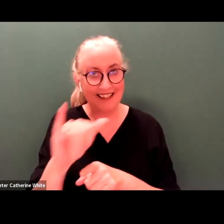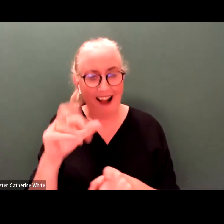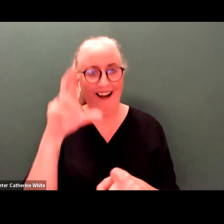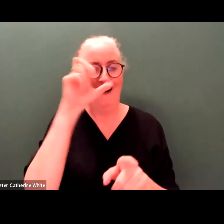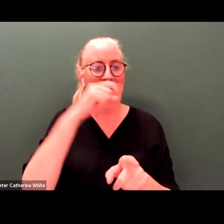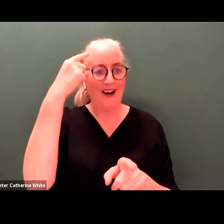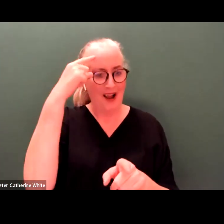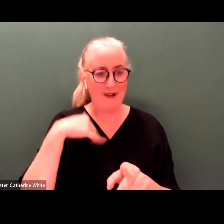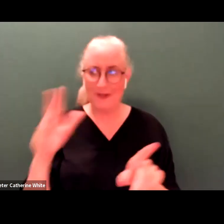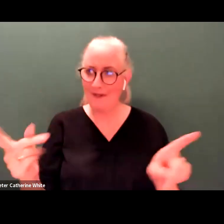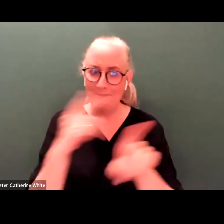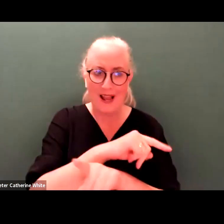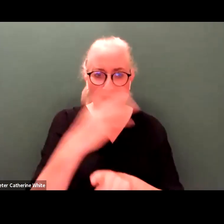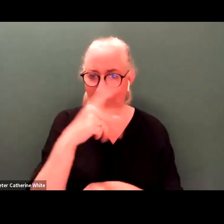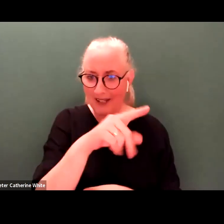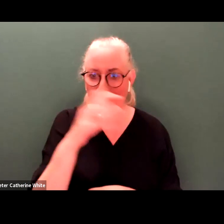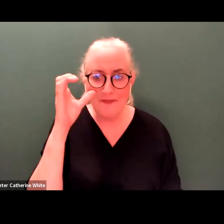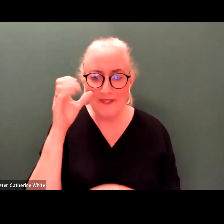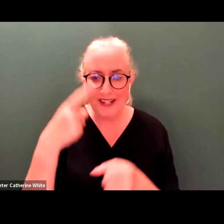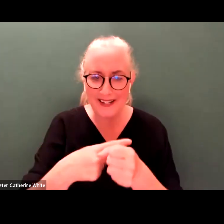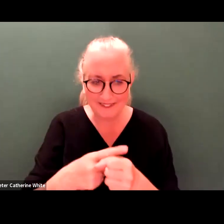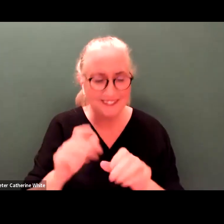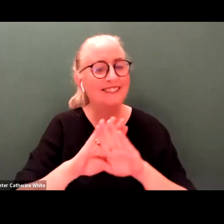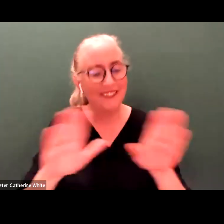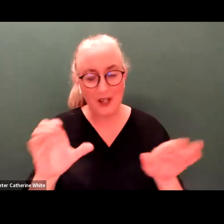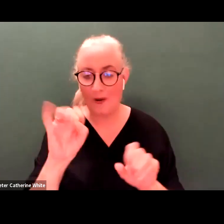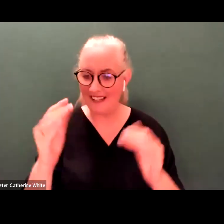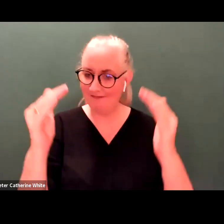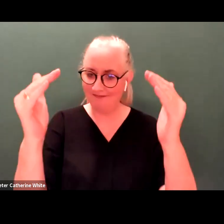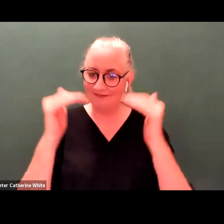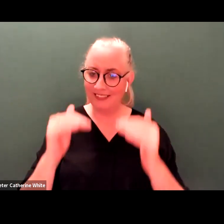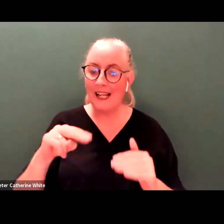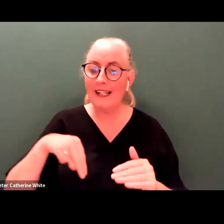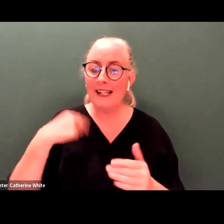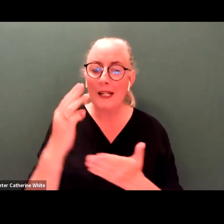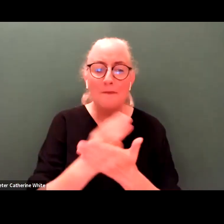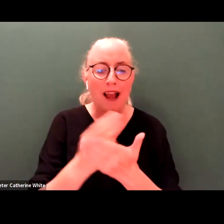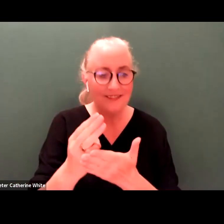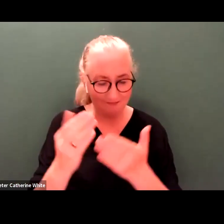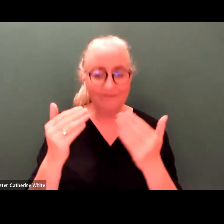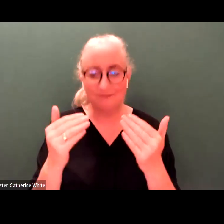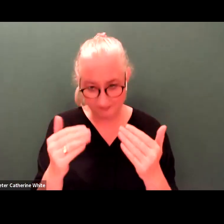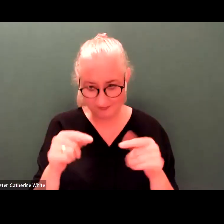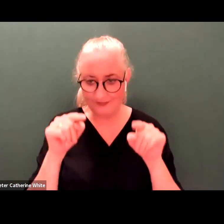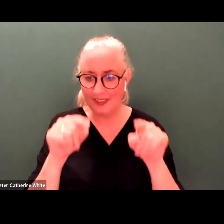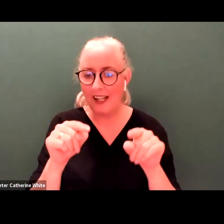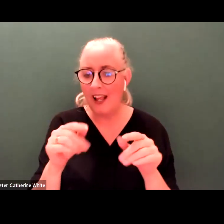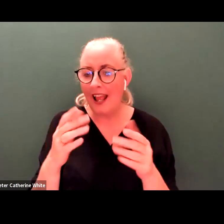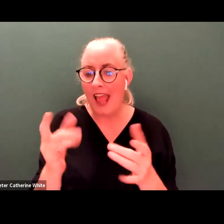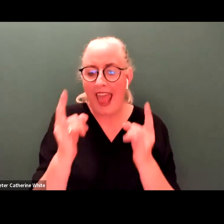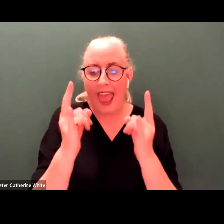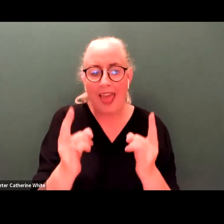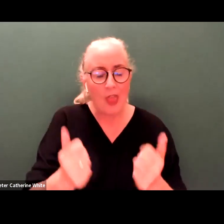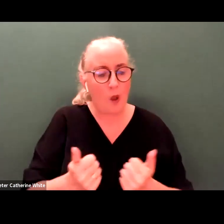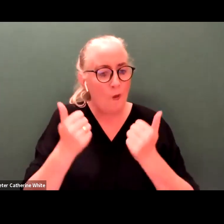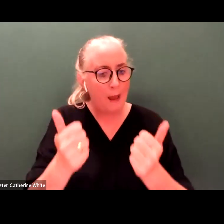And let's go and watch that movie again. Okay, folks, so now we're moving on to the next part of our night. We're going to meet the health and wellbeing